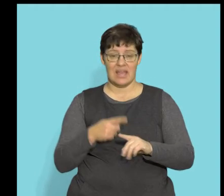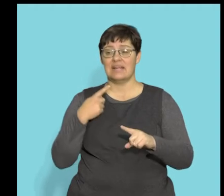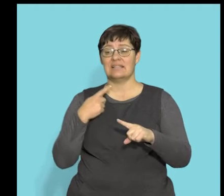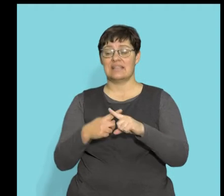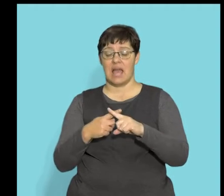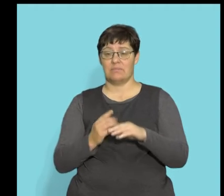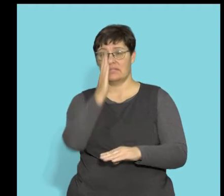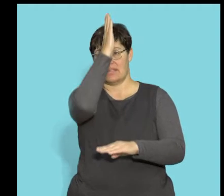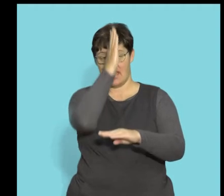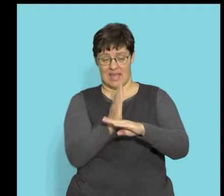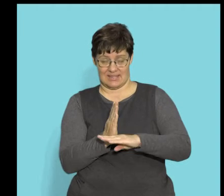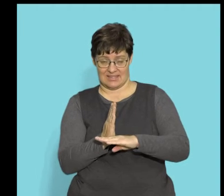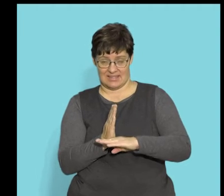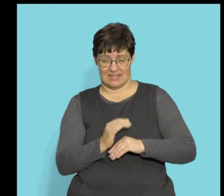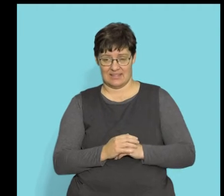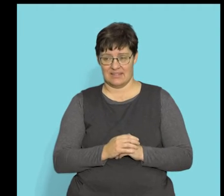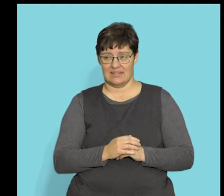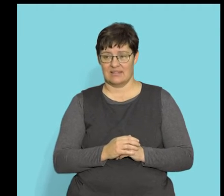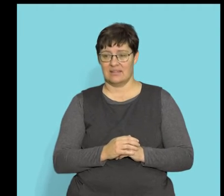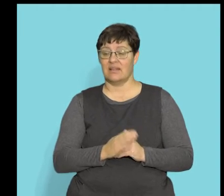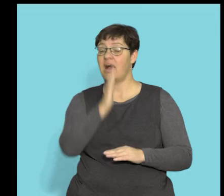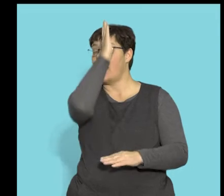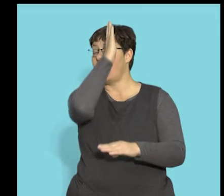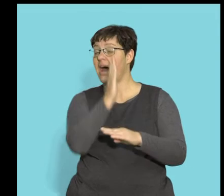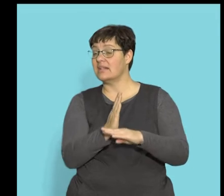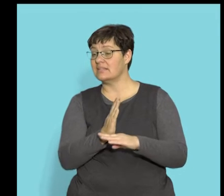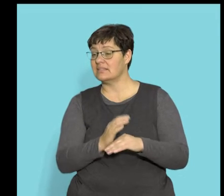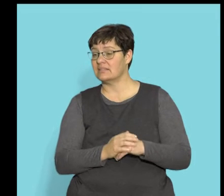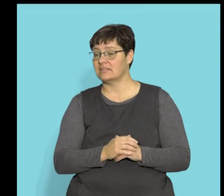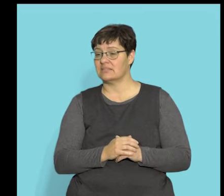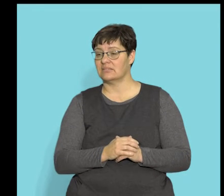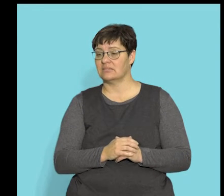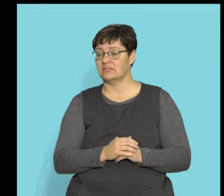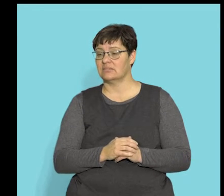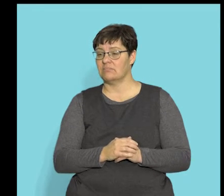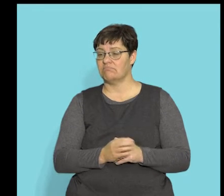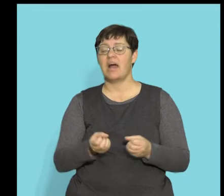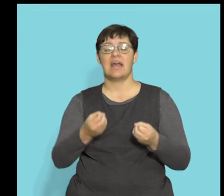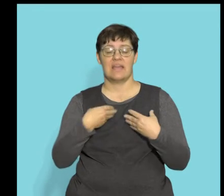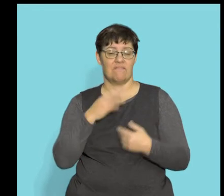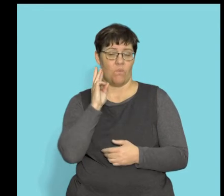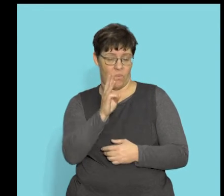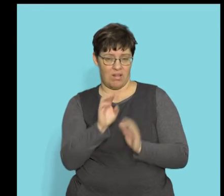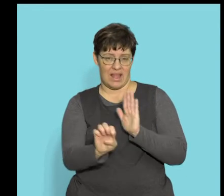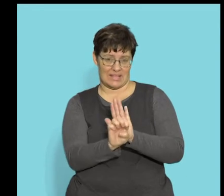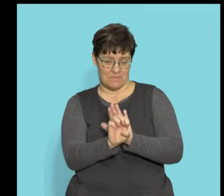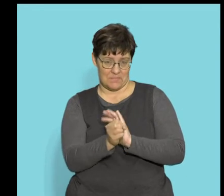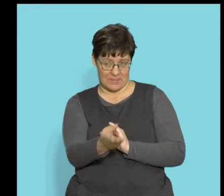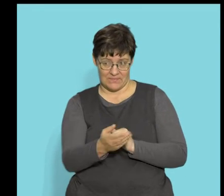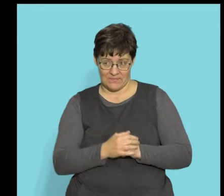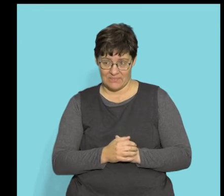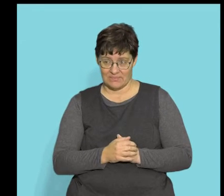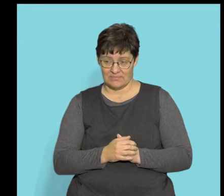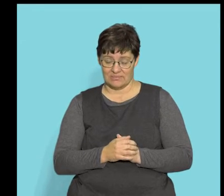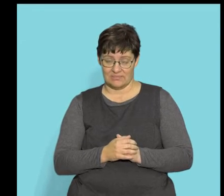base multiplied by the perpendicular height, and the perpendicular height will be given to you in the